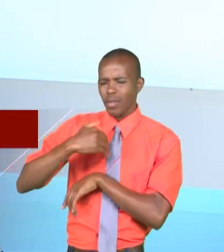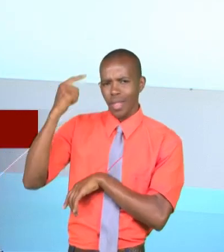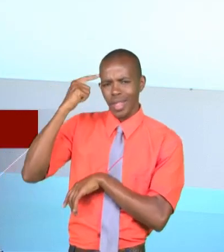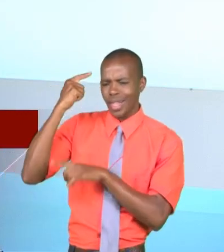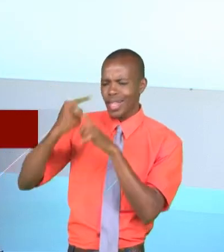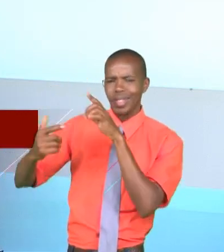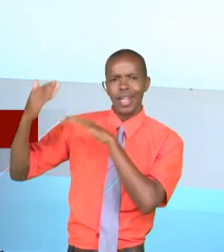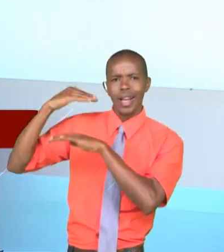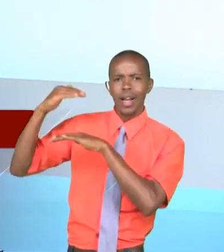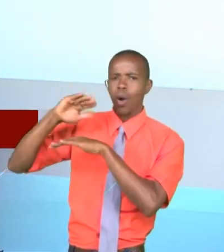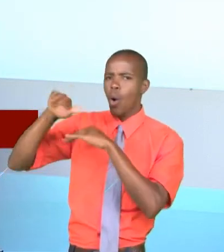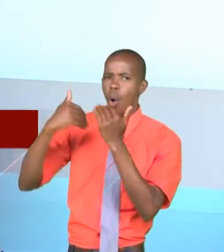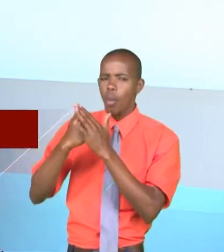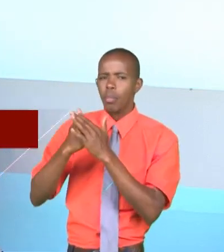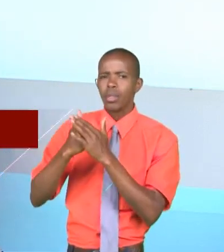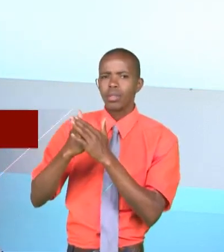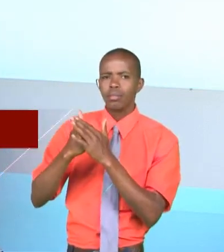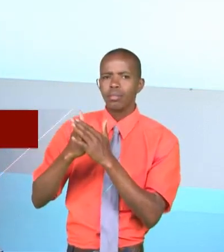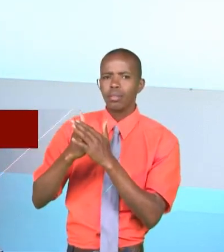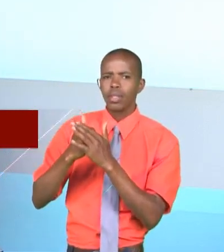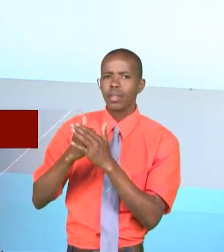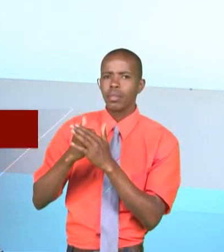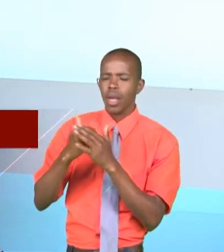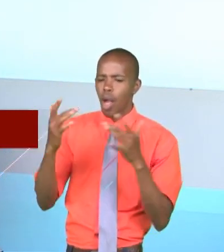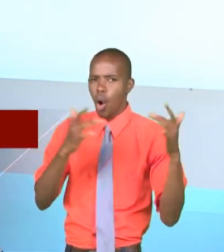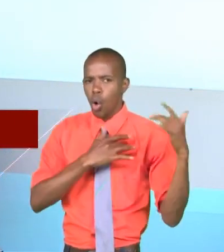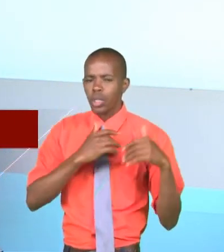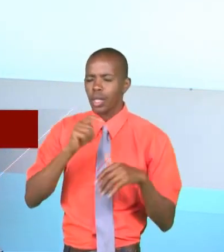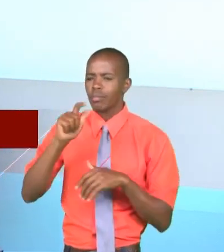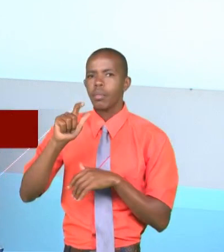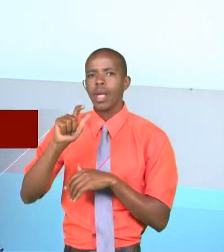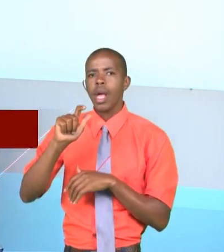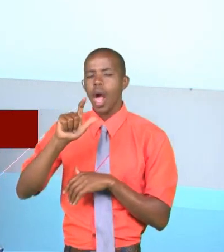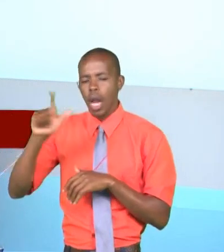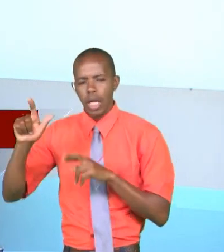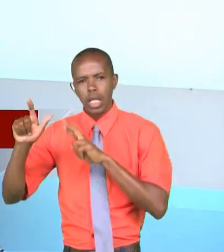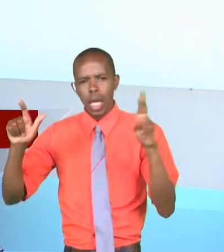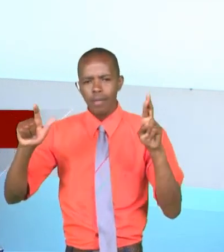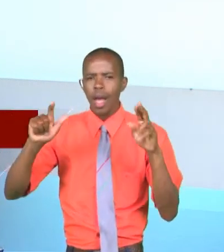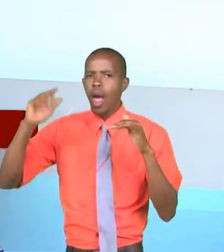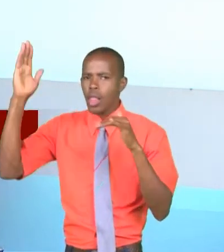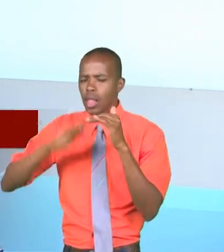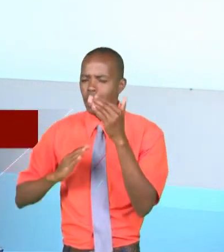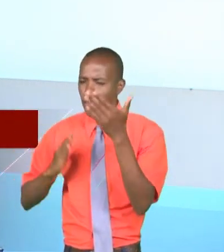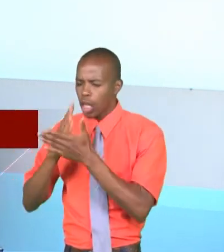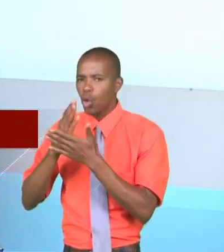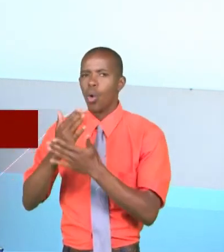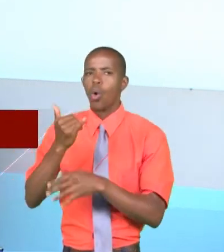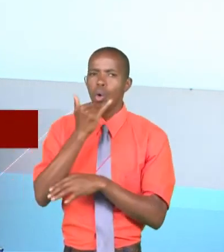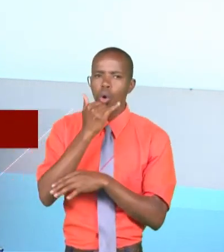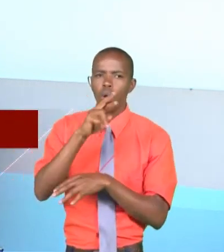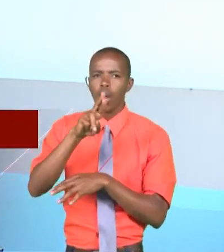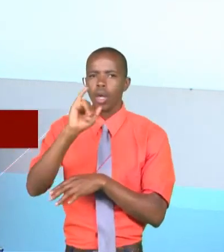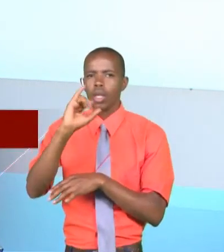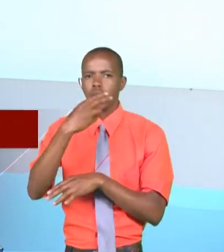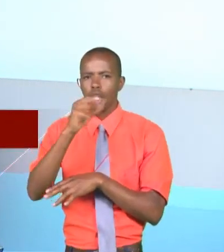years or all too long ago, has been concerned with right or left instead of right or wrong by Richard